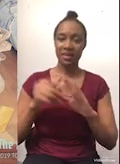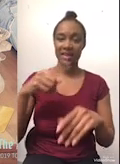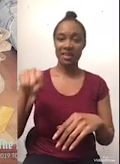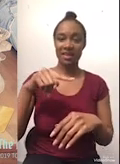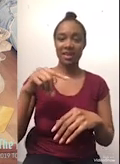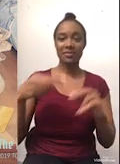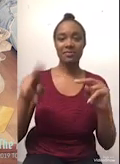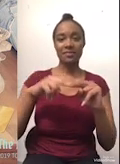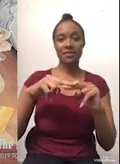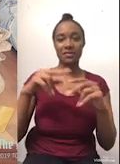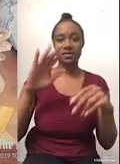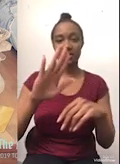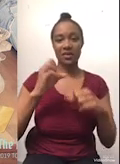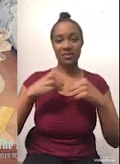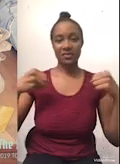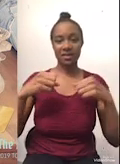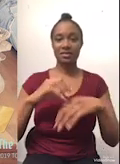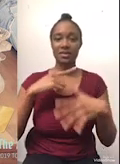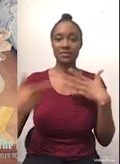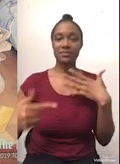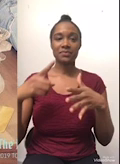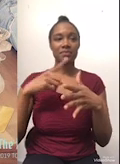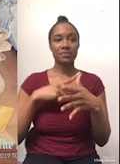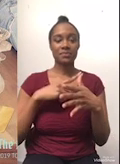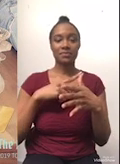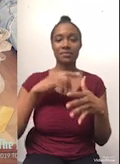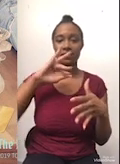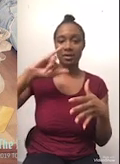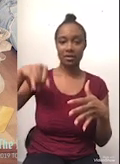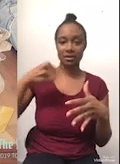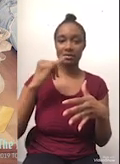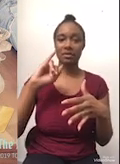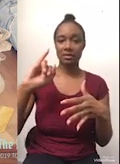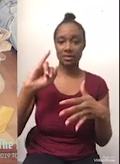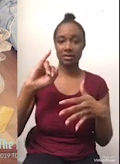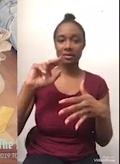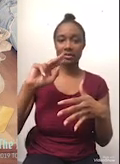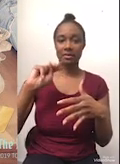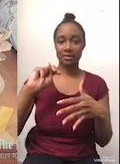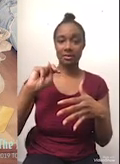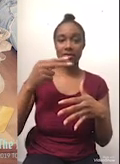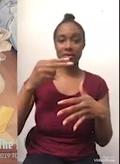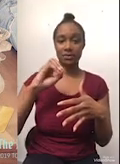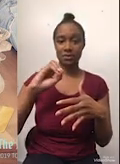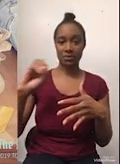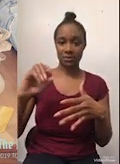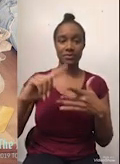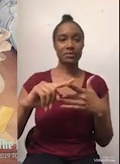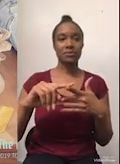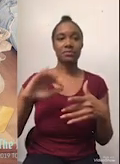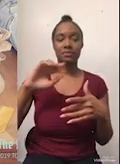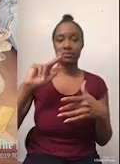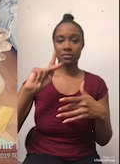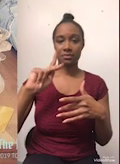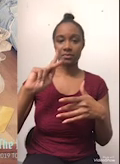Uptension consists of 10 members listed here in the order of the eldest first. Jinu,